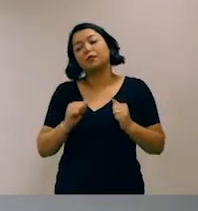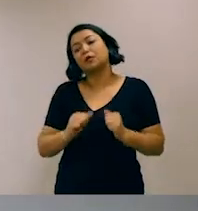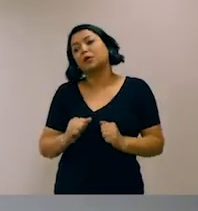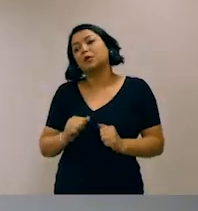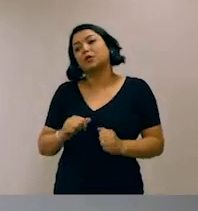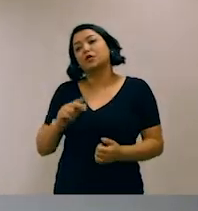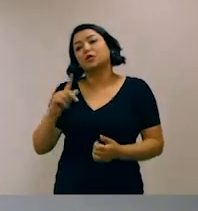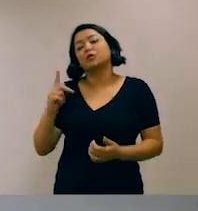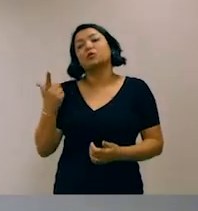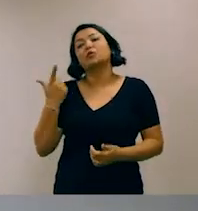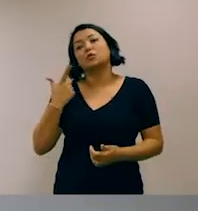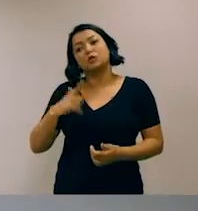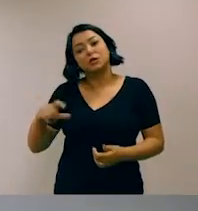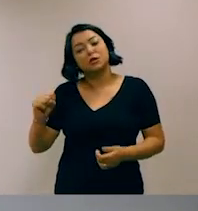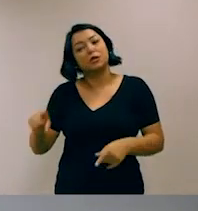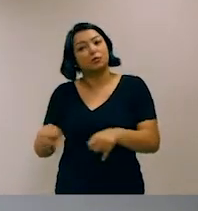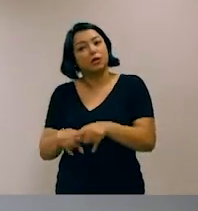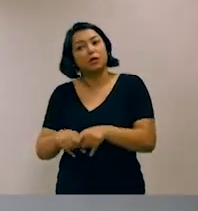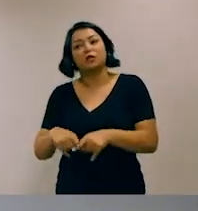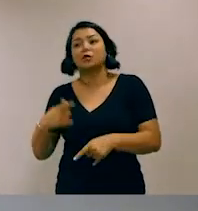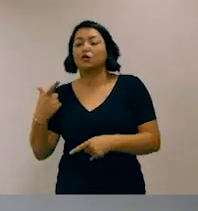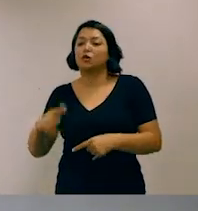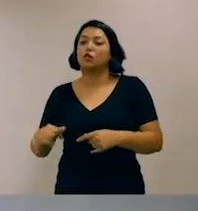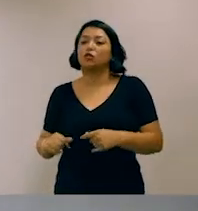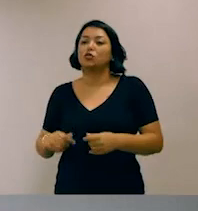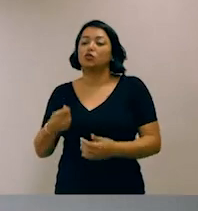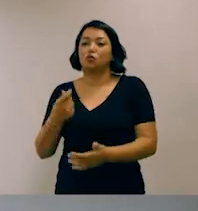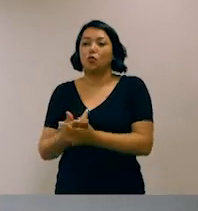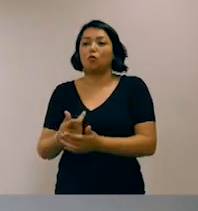of invoices of